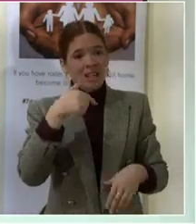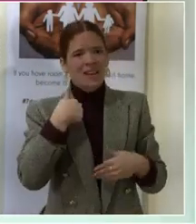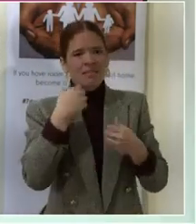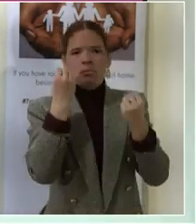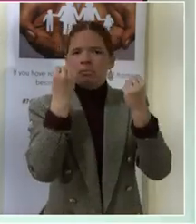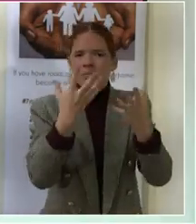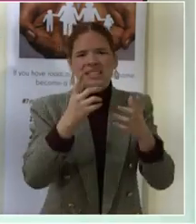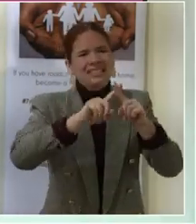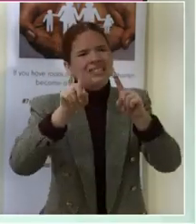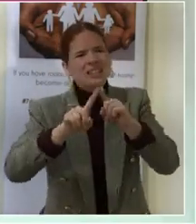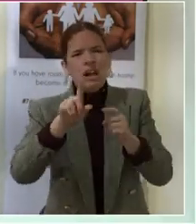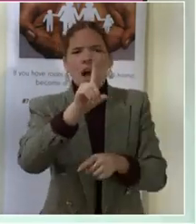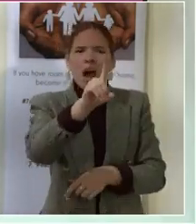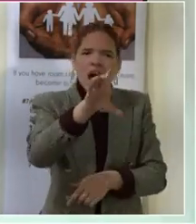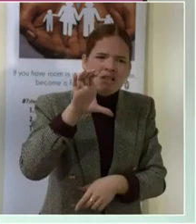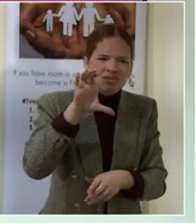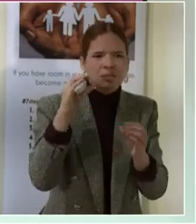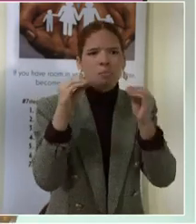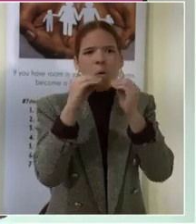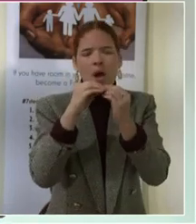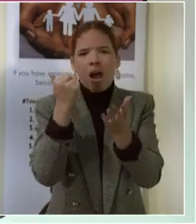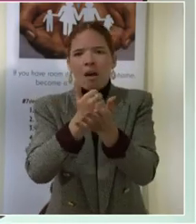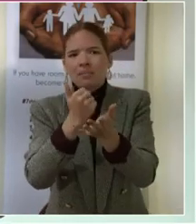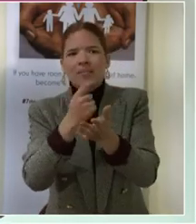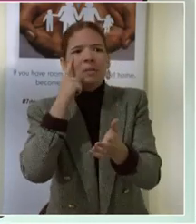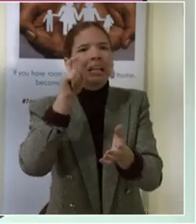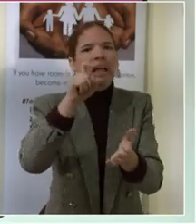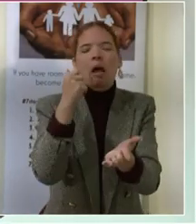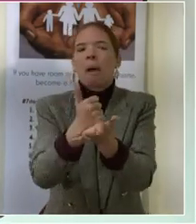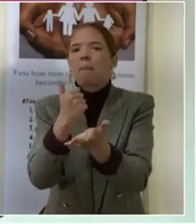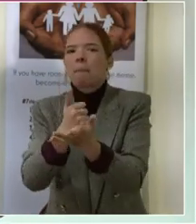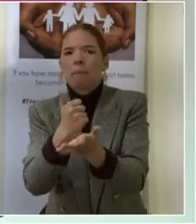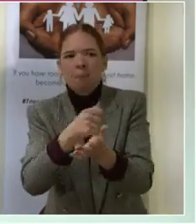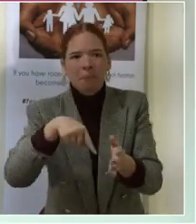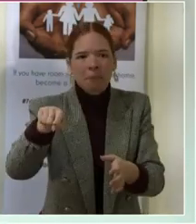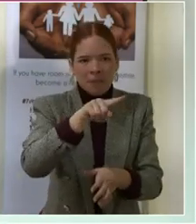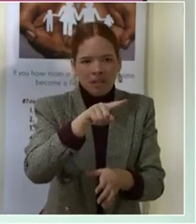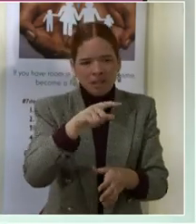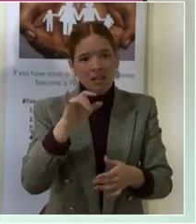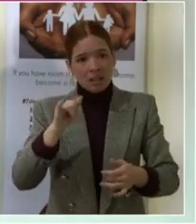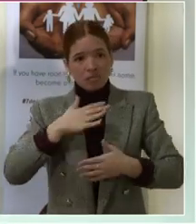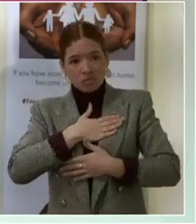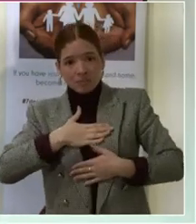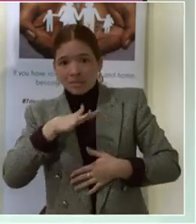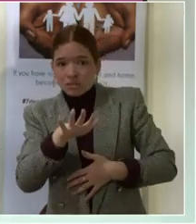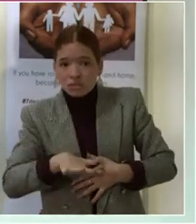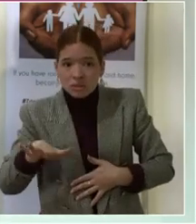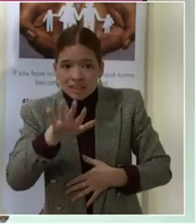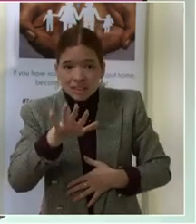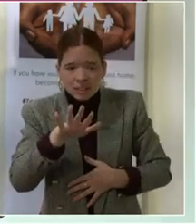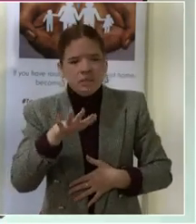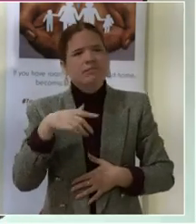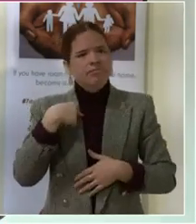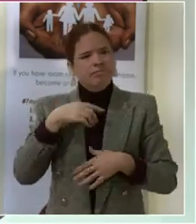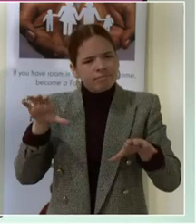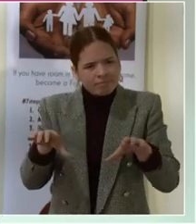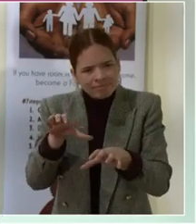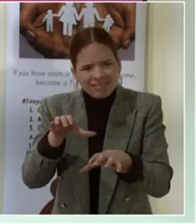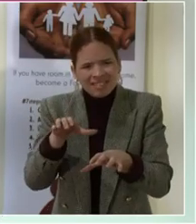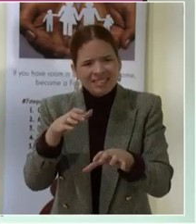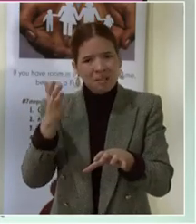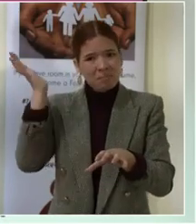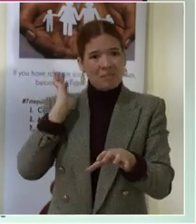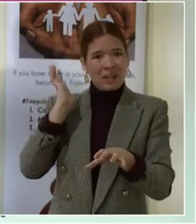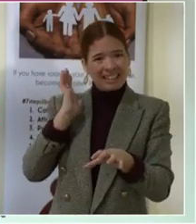support. Some organizations that are doing tremendous work in the recreation space that previously just didn't have access to funding and support